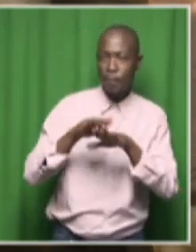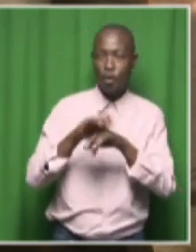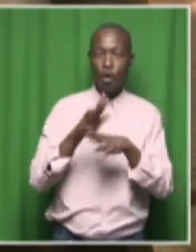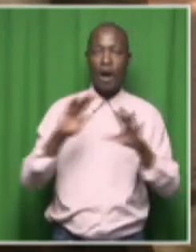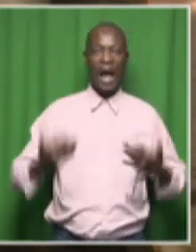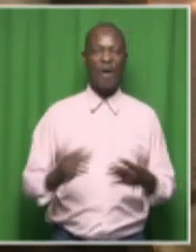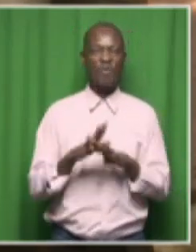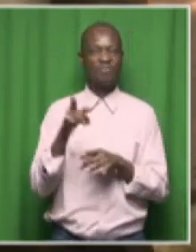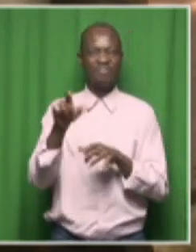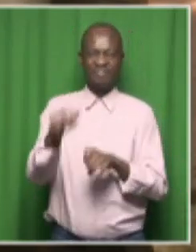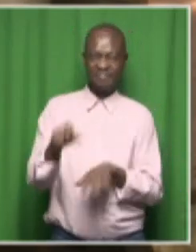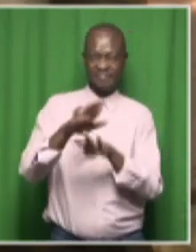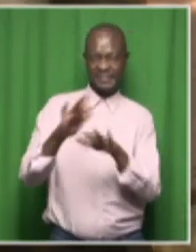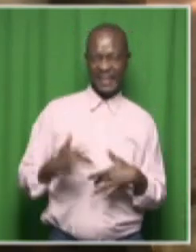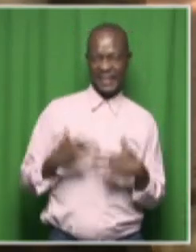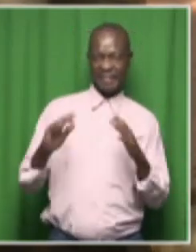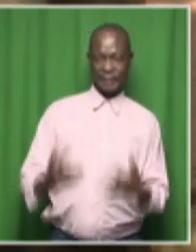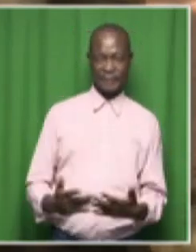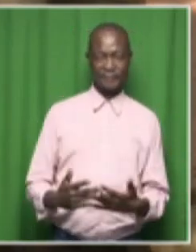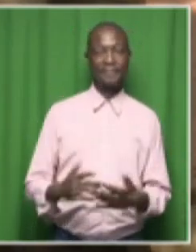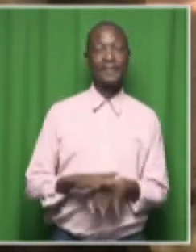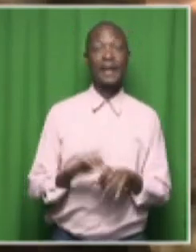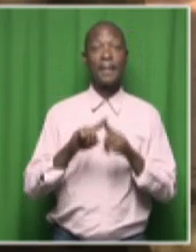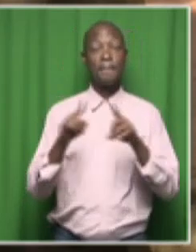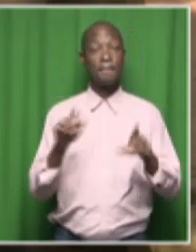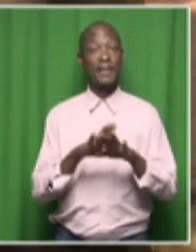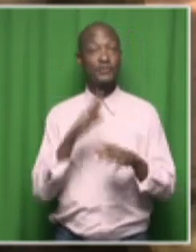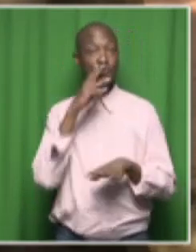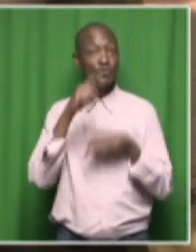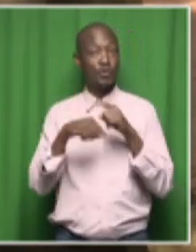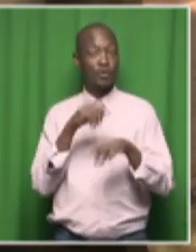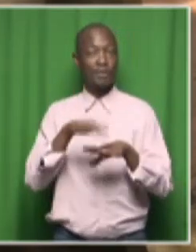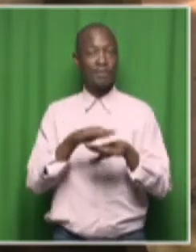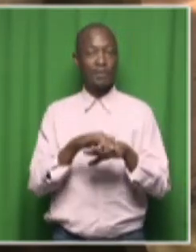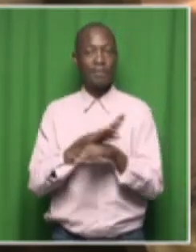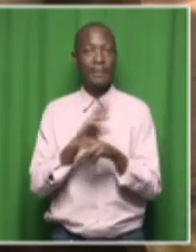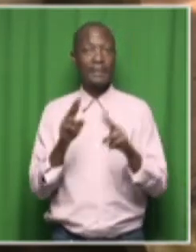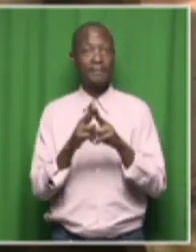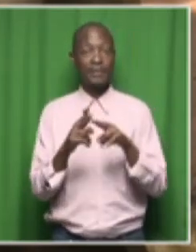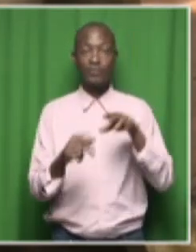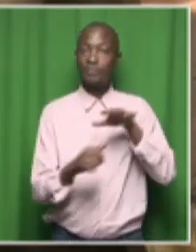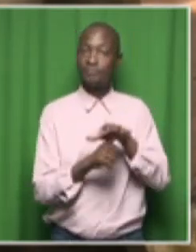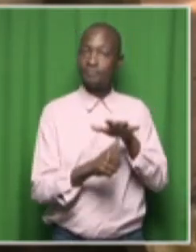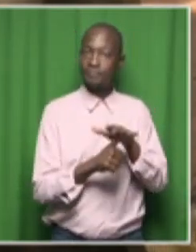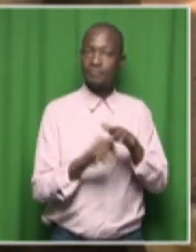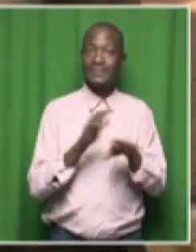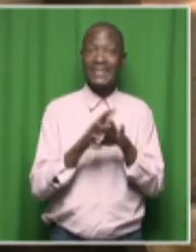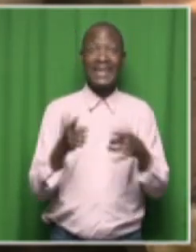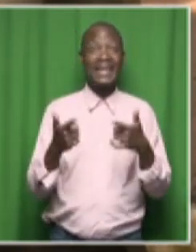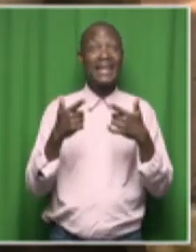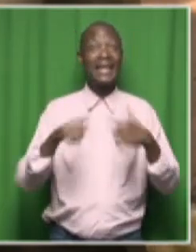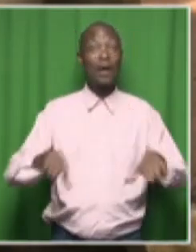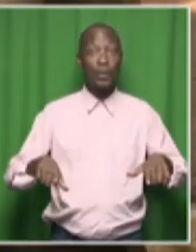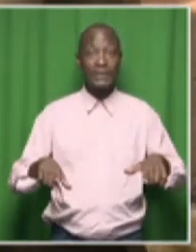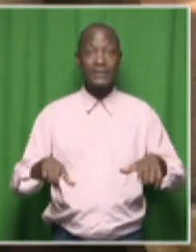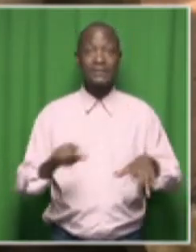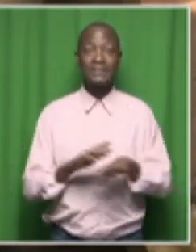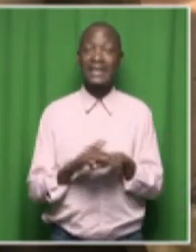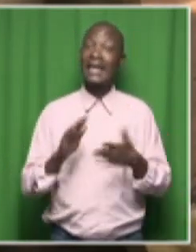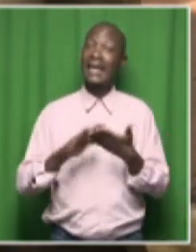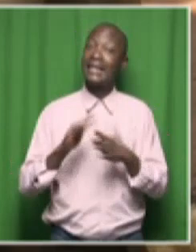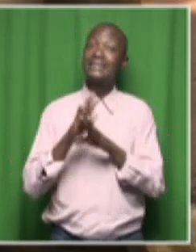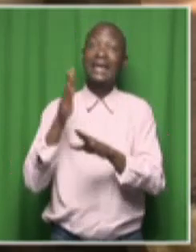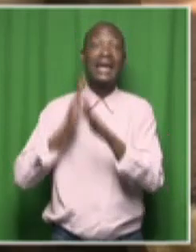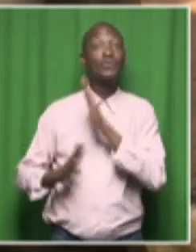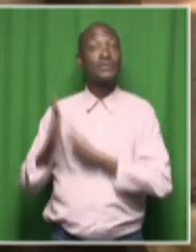see what it's really like there. Well, to talk a little bit more though, another very important aspect is language and heritage